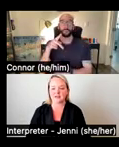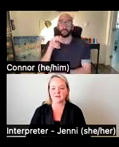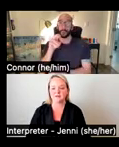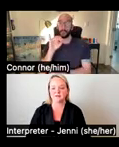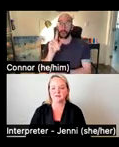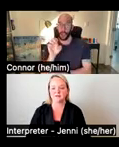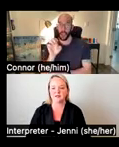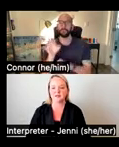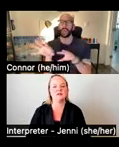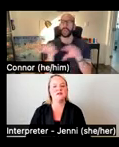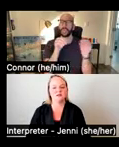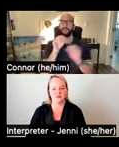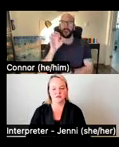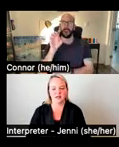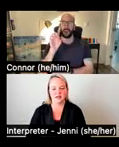all saved.